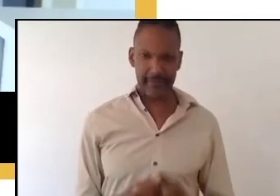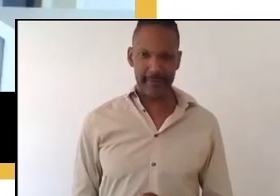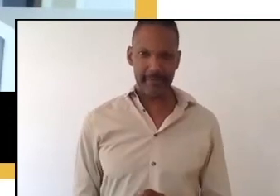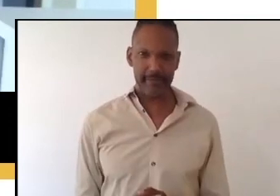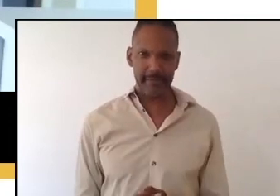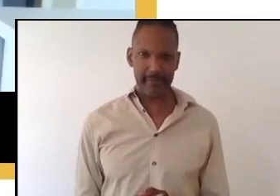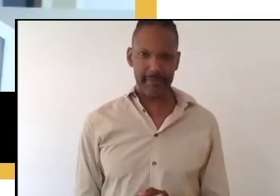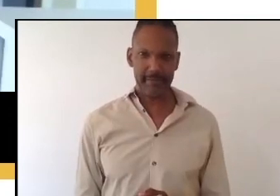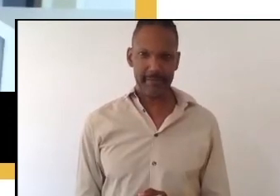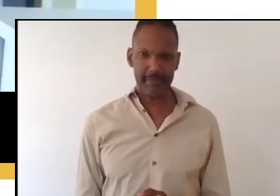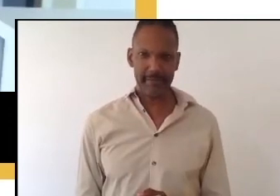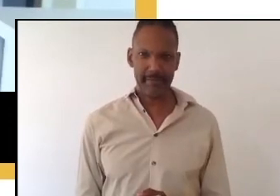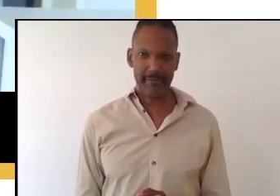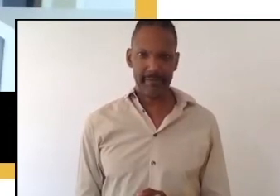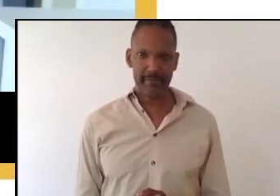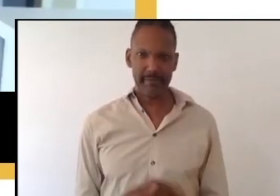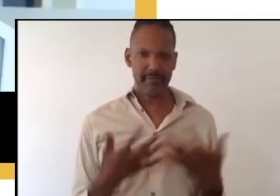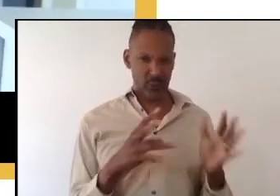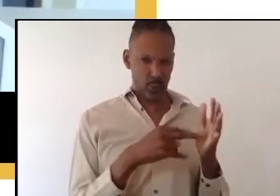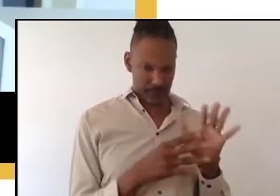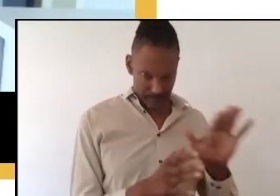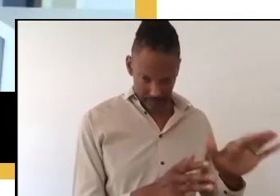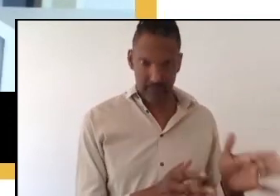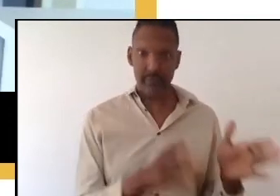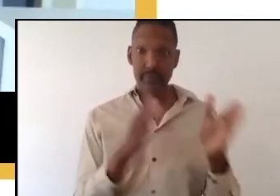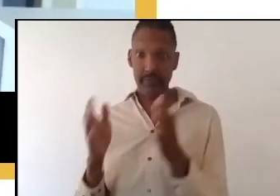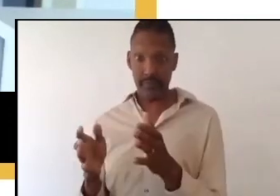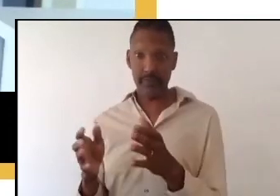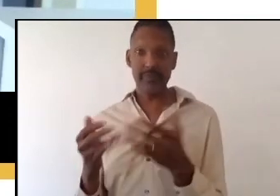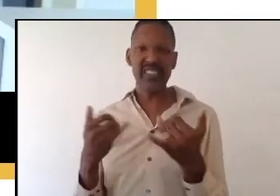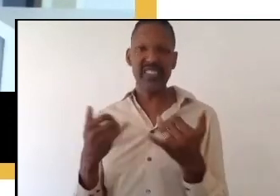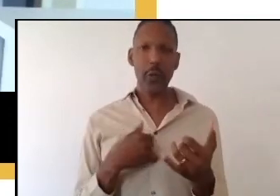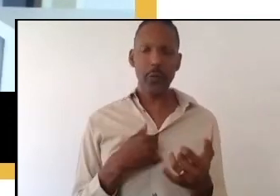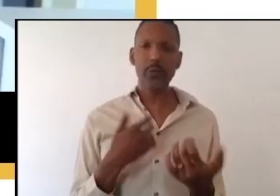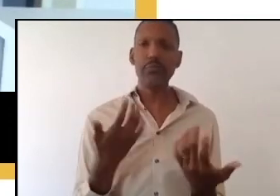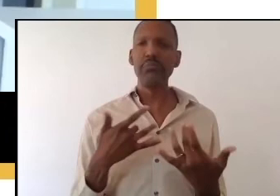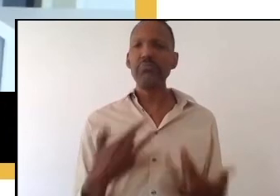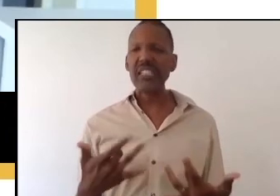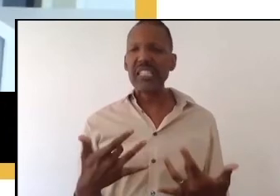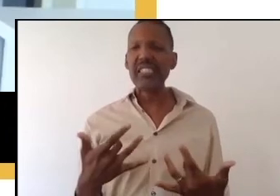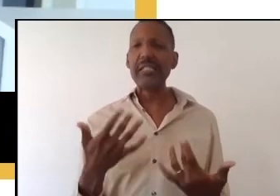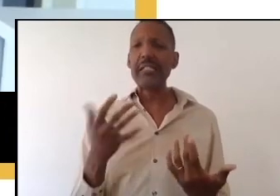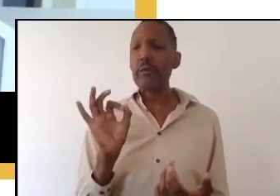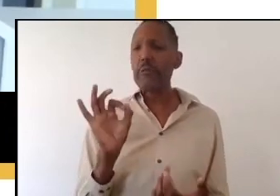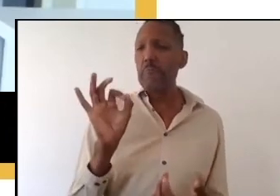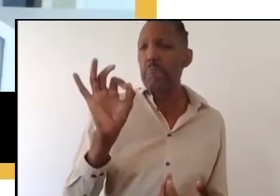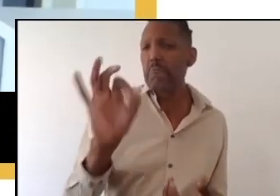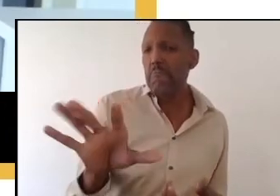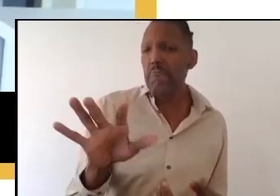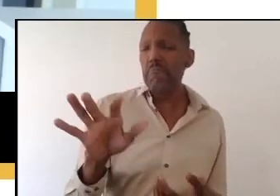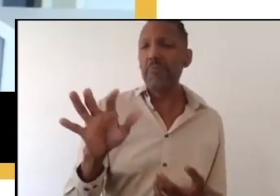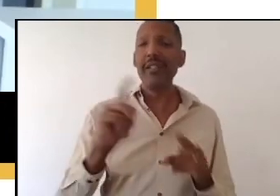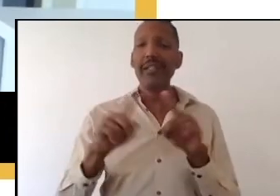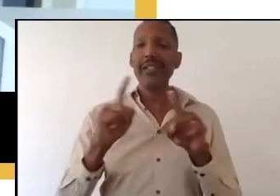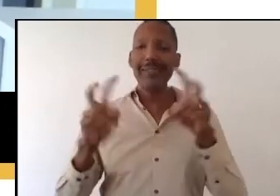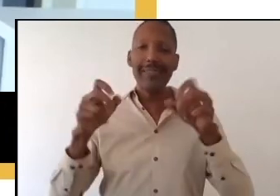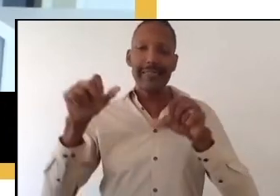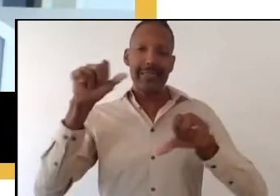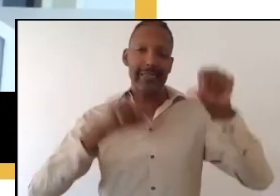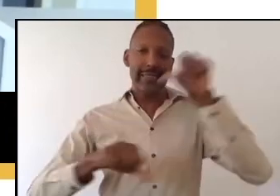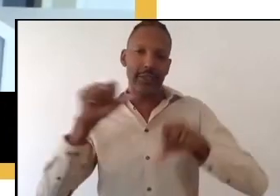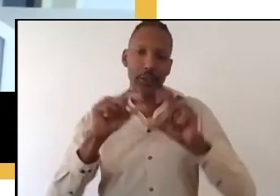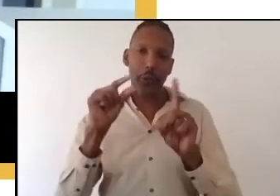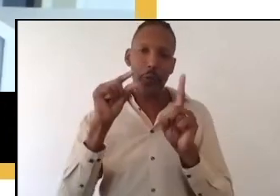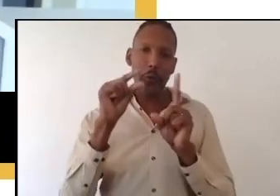terminology, and I'm going to give them a word from that because that's necessary for their comprehension. But I don't go into great